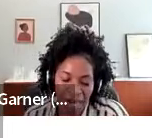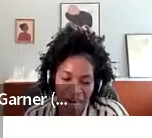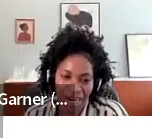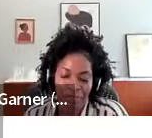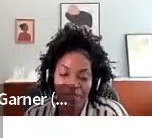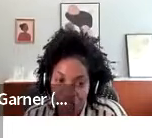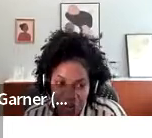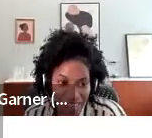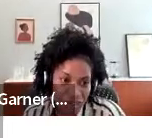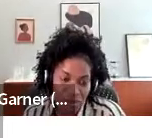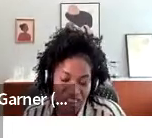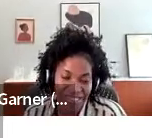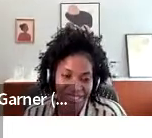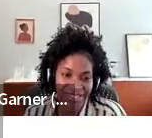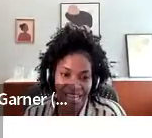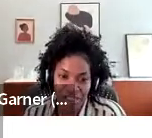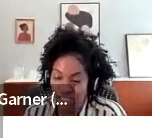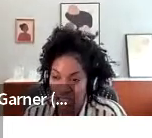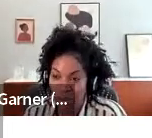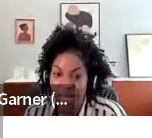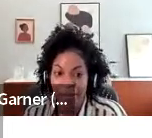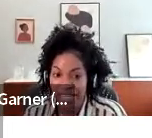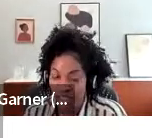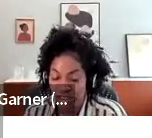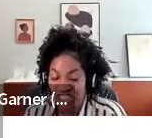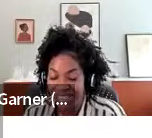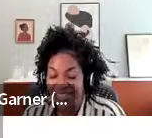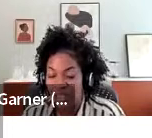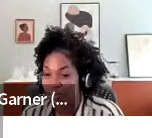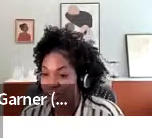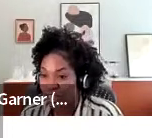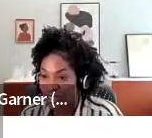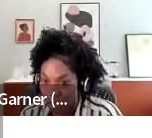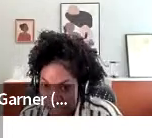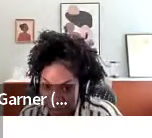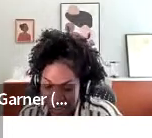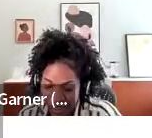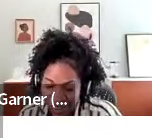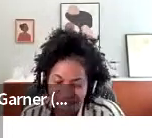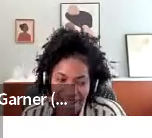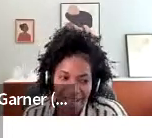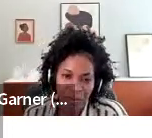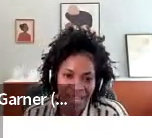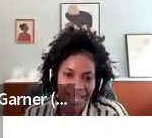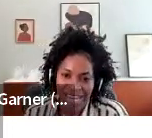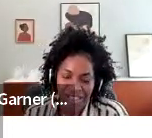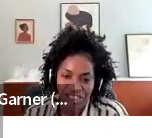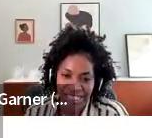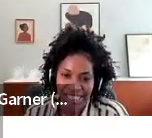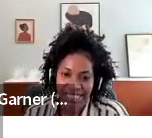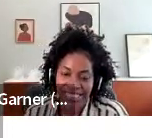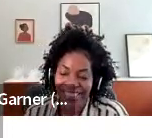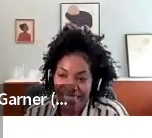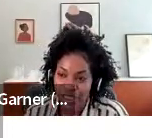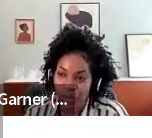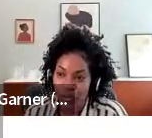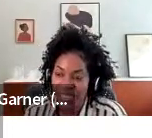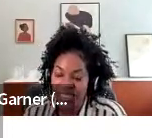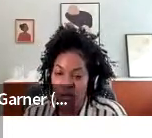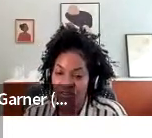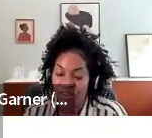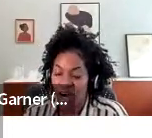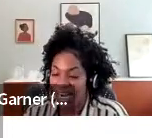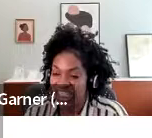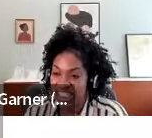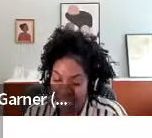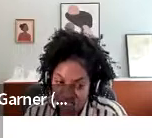mention our pillar directors, which is Dr. Jill Pesler. She is over our service pillar. We have Dr. Jason Glenn, who